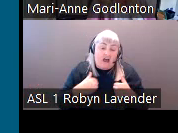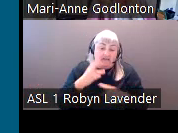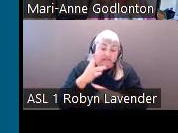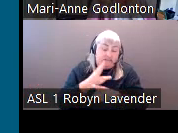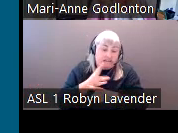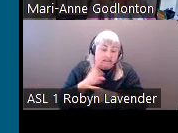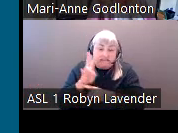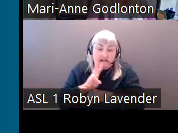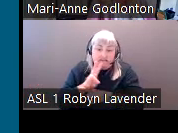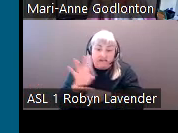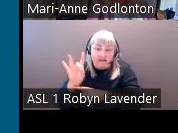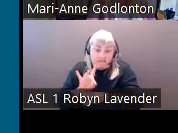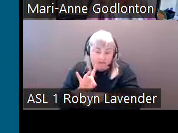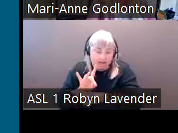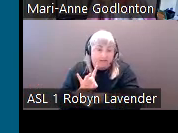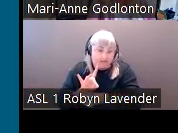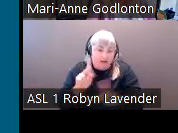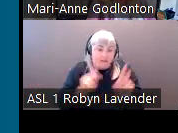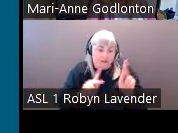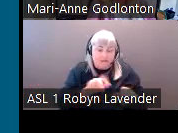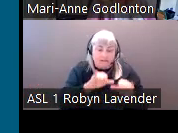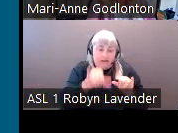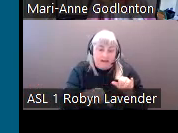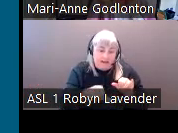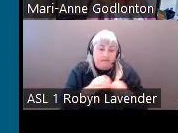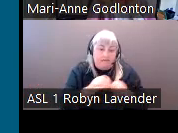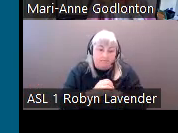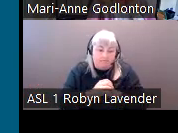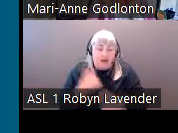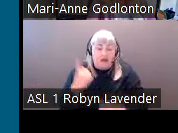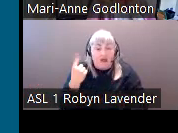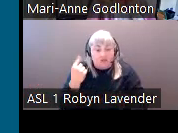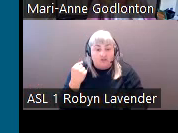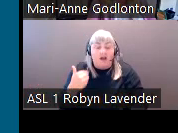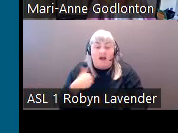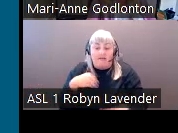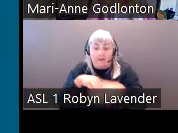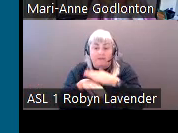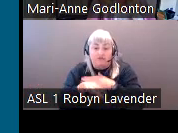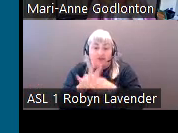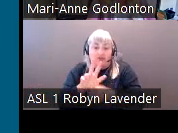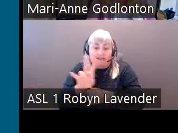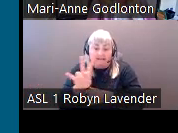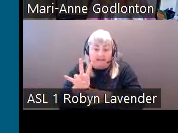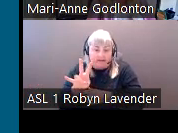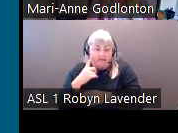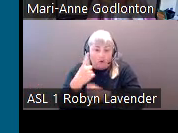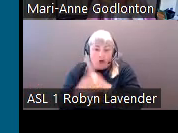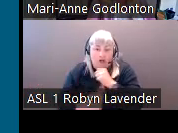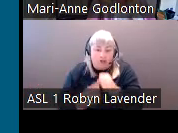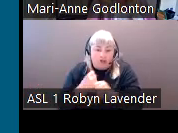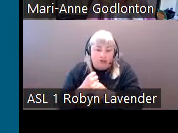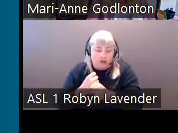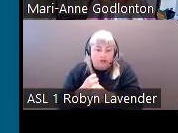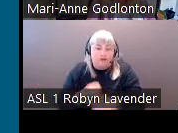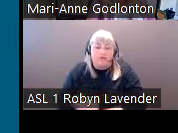individuals in shelter. Last year, we had 37 admissions for the year. We turned away 82